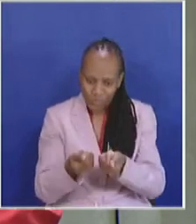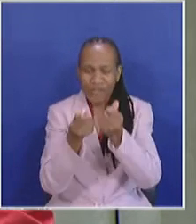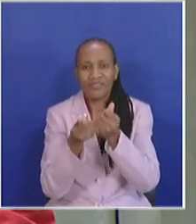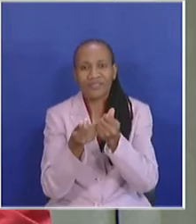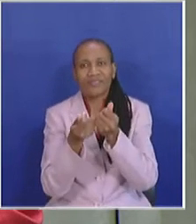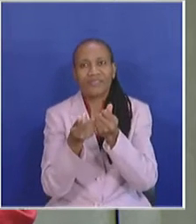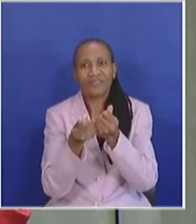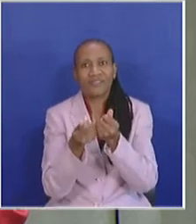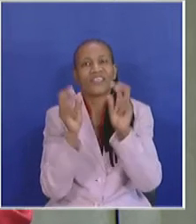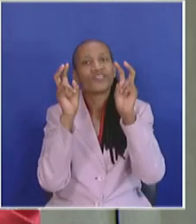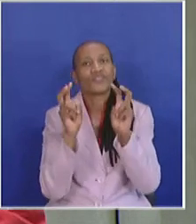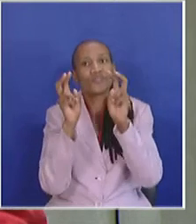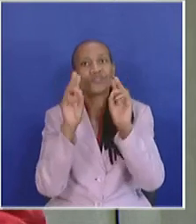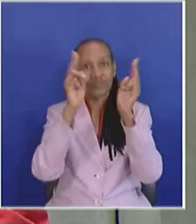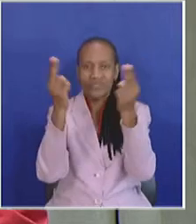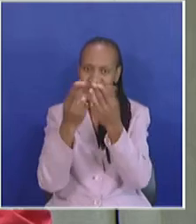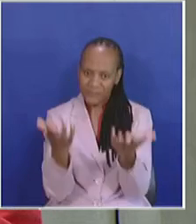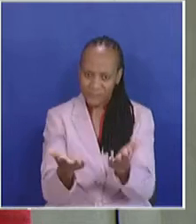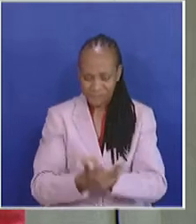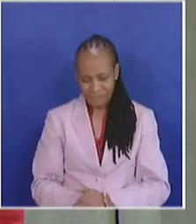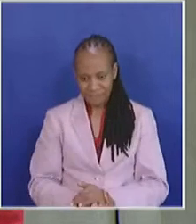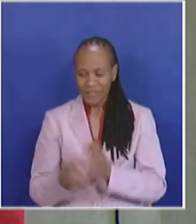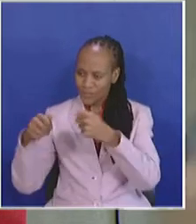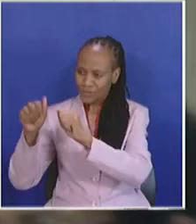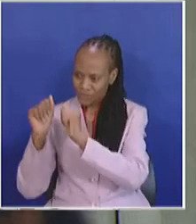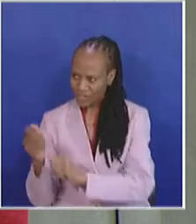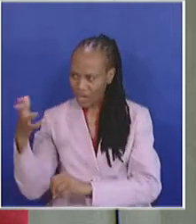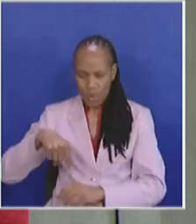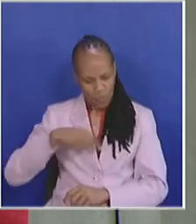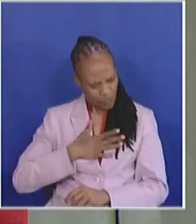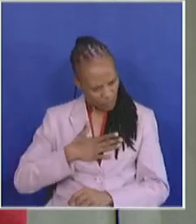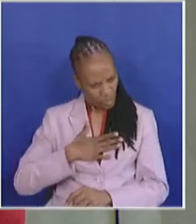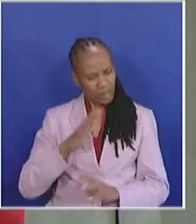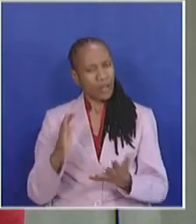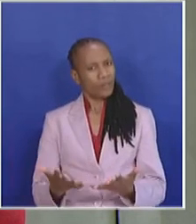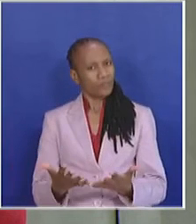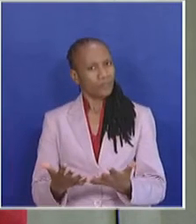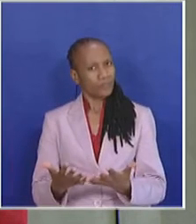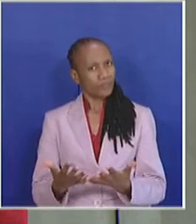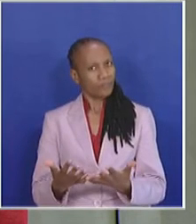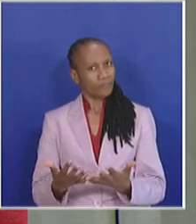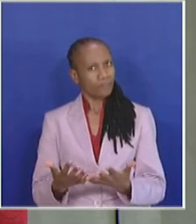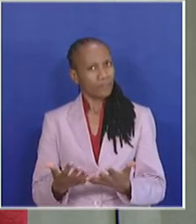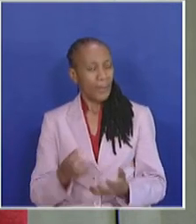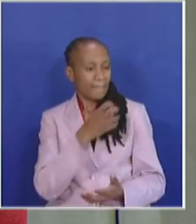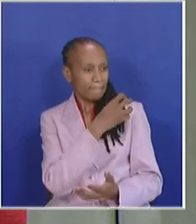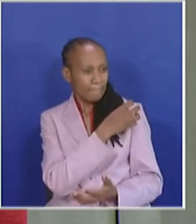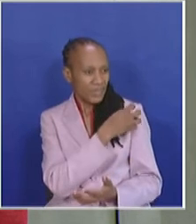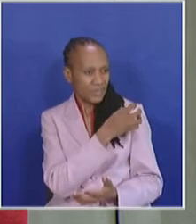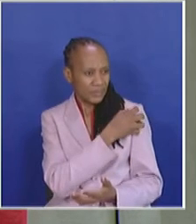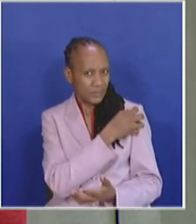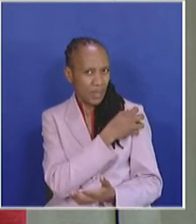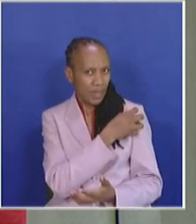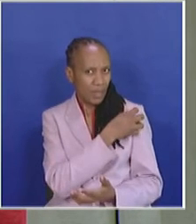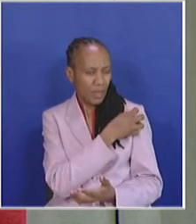impasses. Honorable Chairperson, we are of the view that the commitment shown by the Honorable Minister